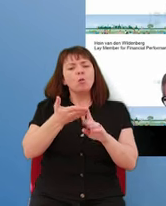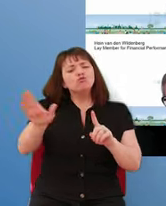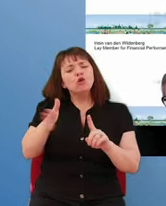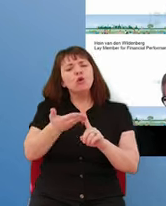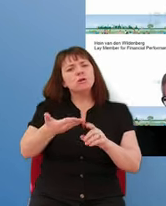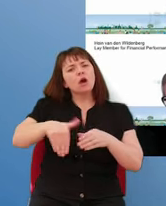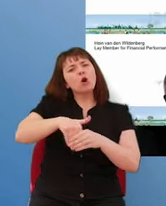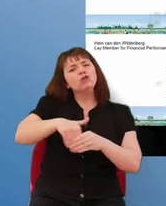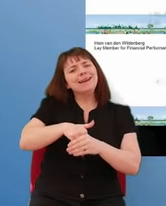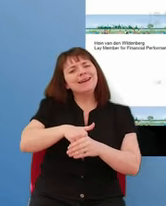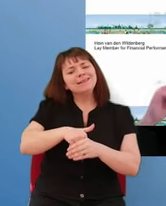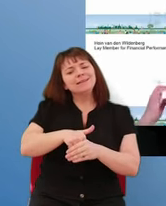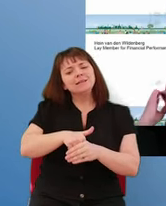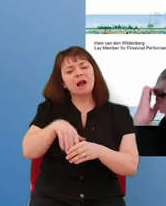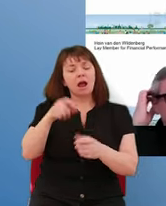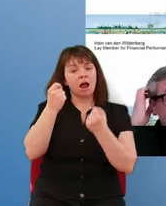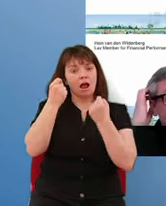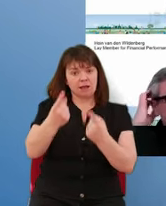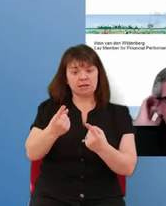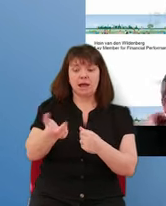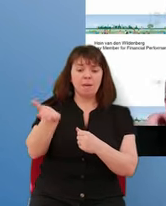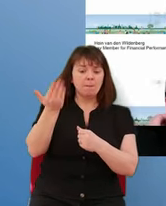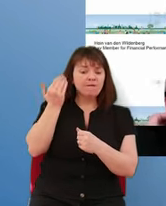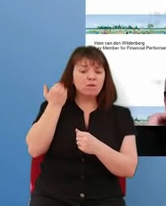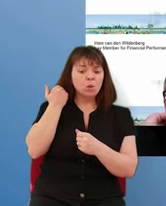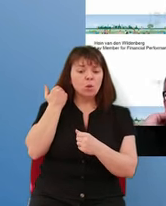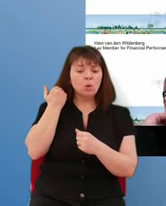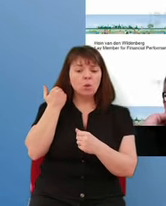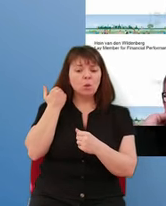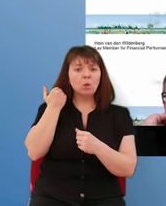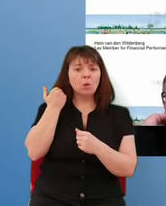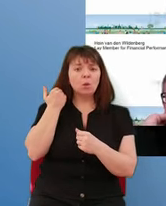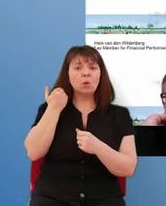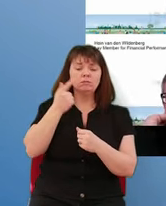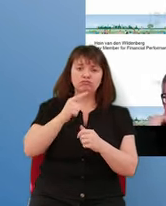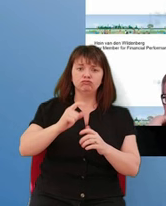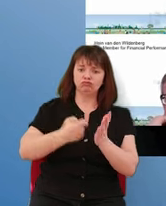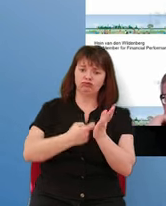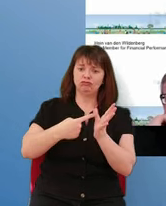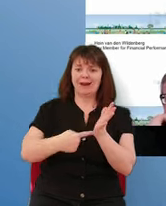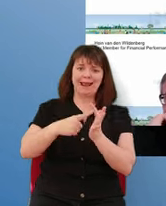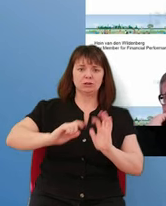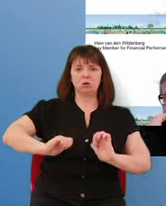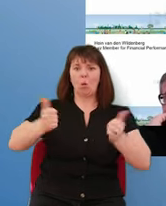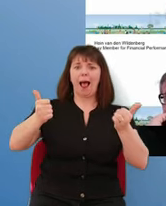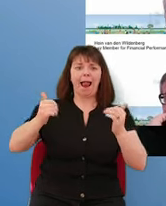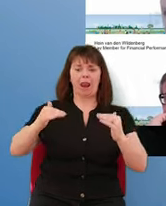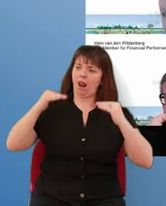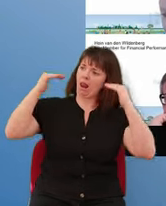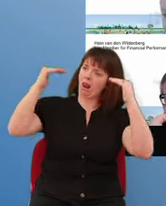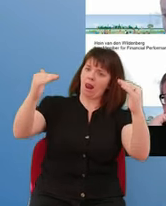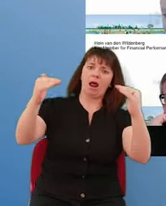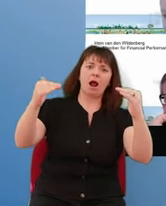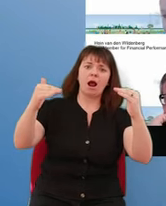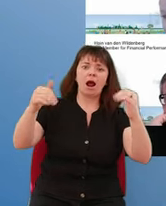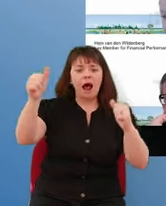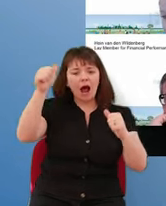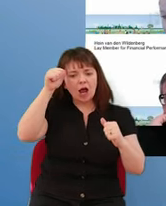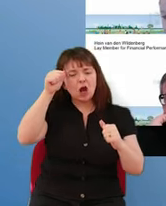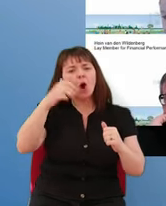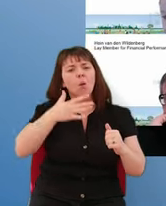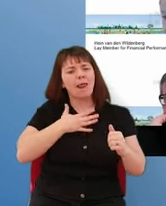well generally on CQC. I know we quite rightly focus on those that are requires improvement or have lower ratings, but actually I think it'd be useful every